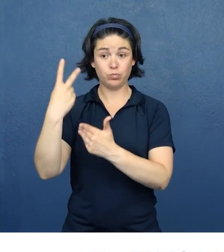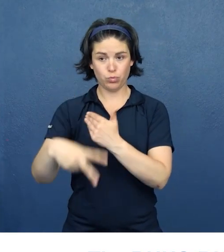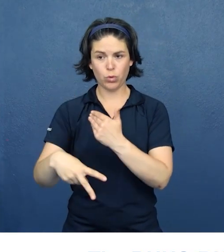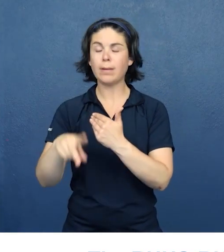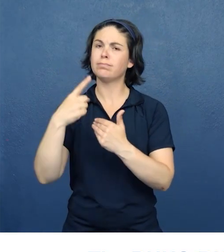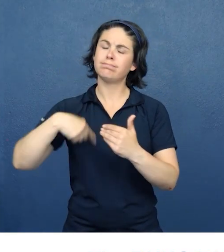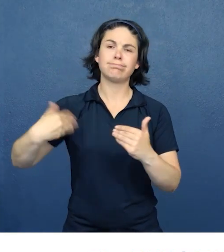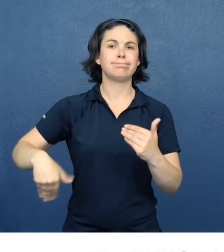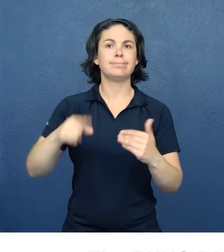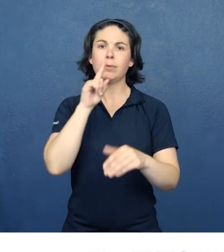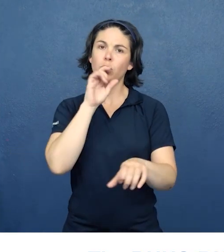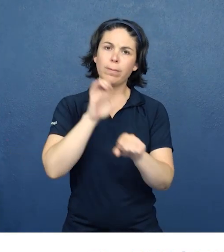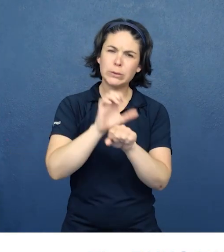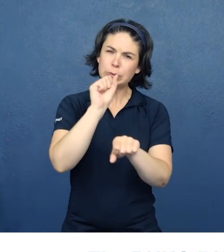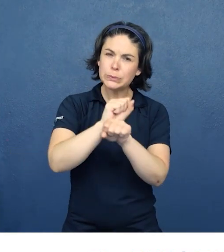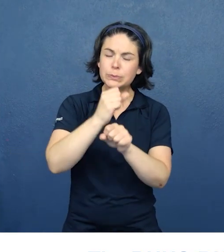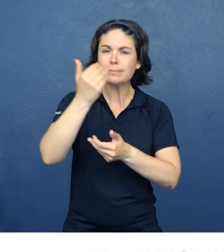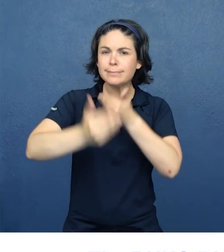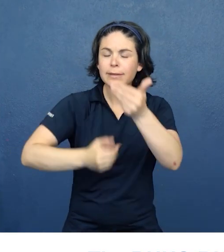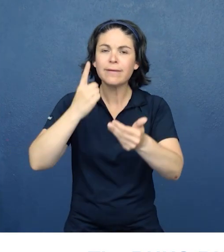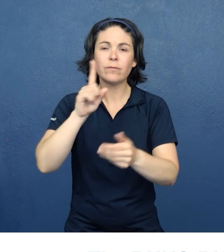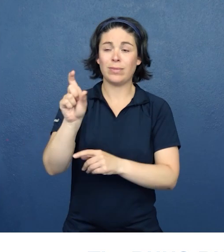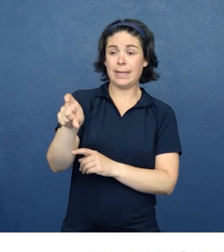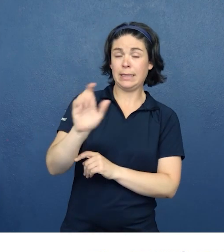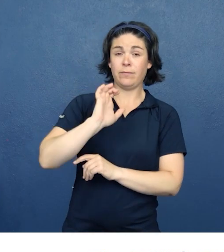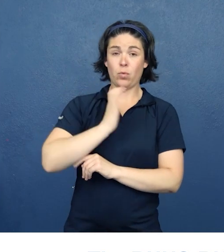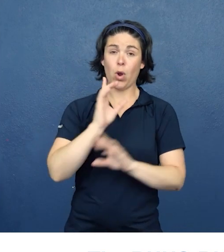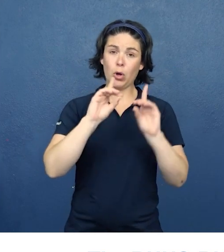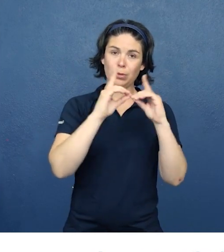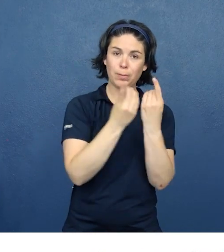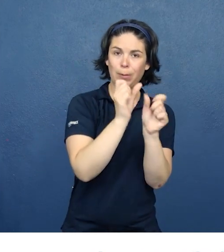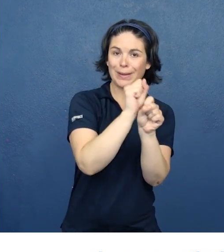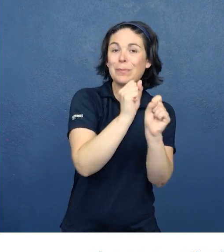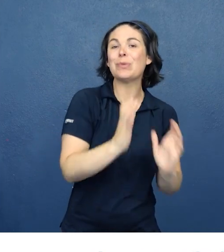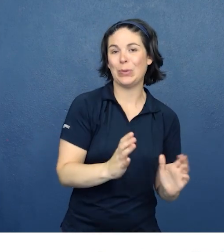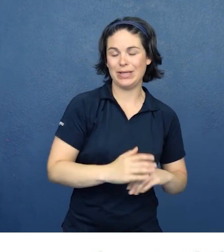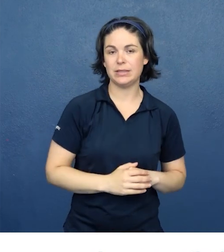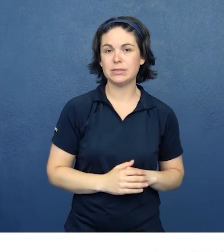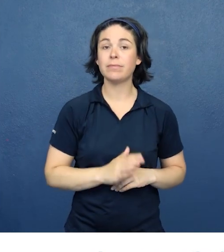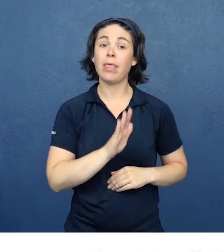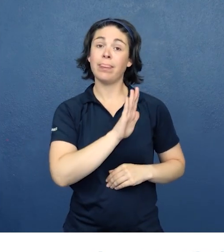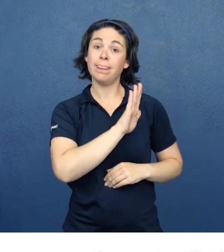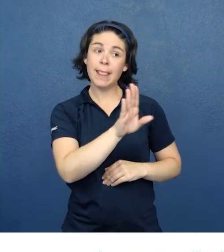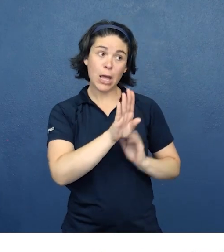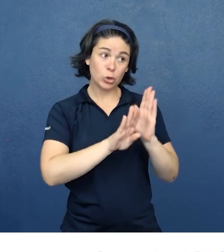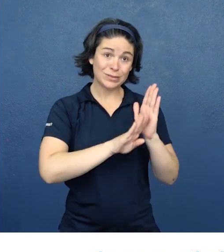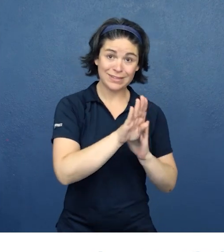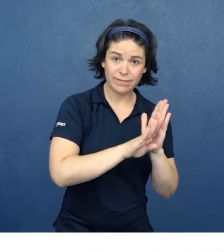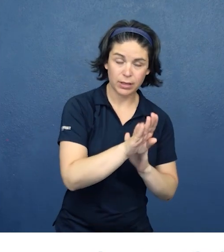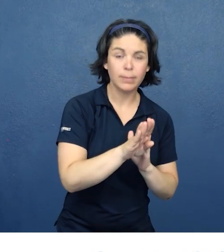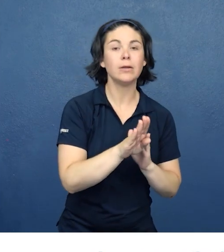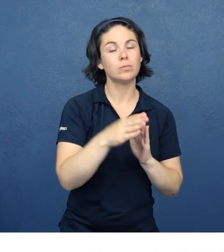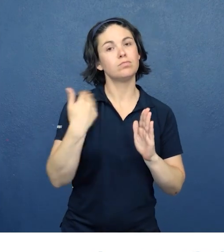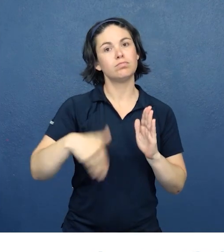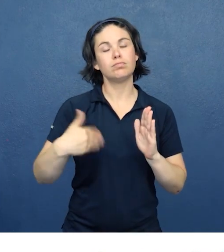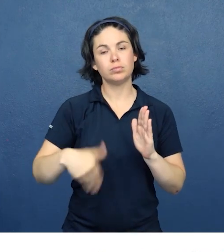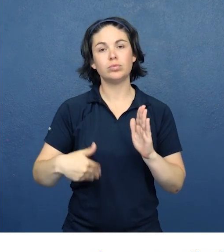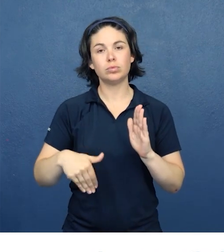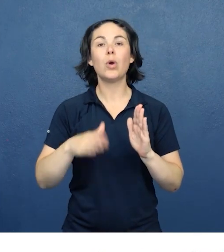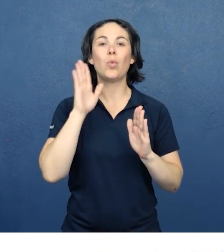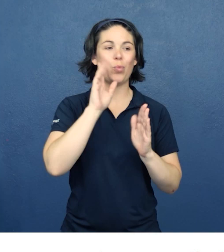is committed to working towards the needs of our department employees because their development